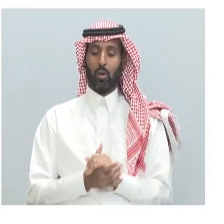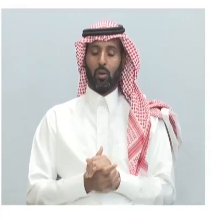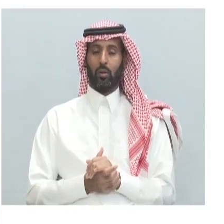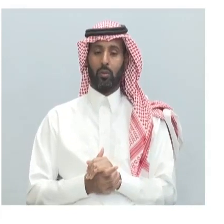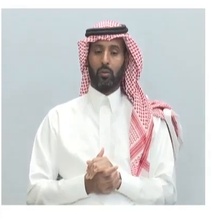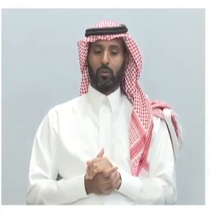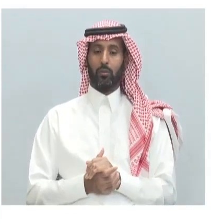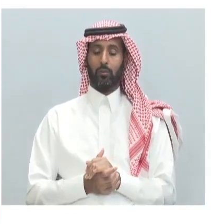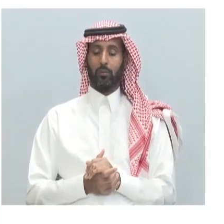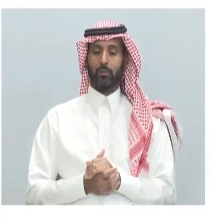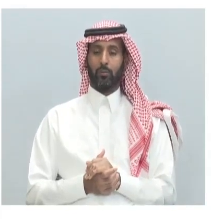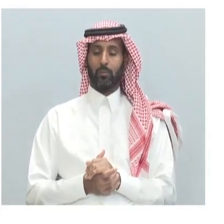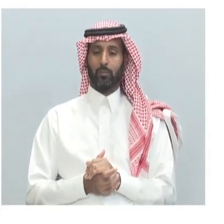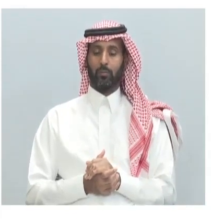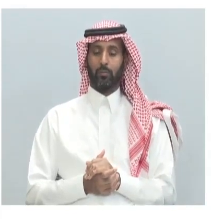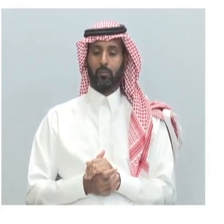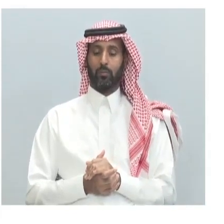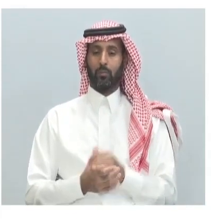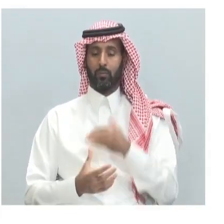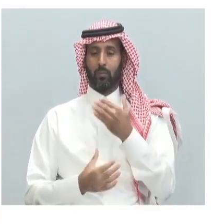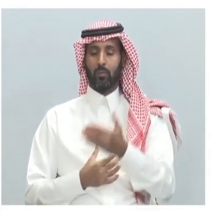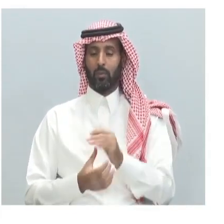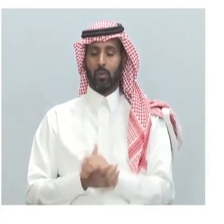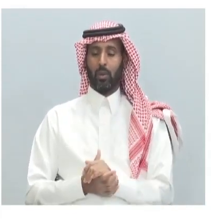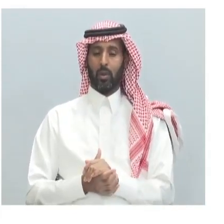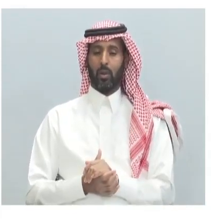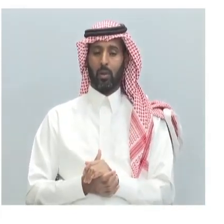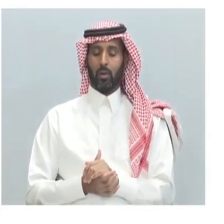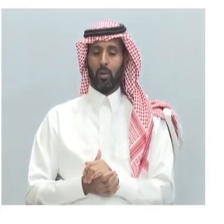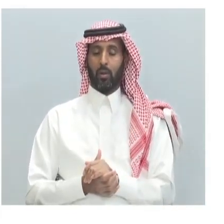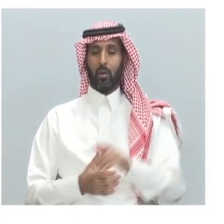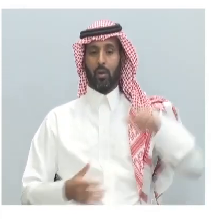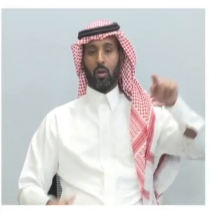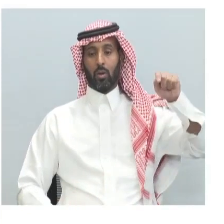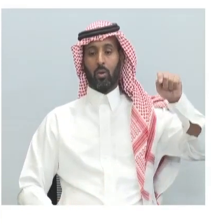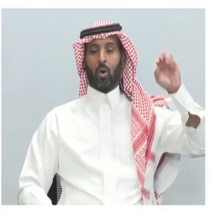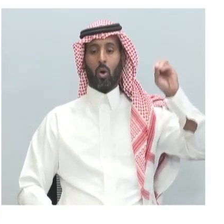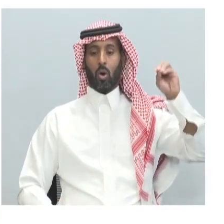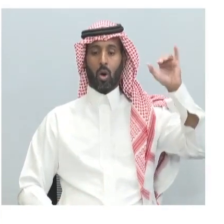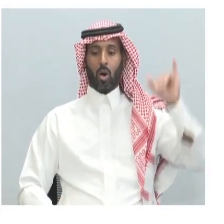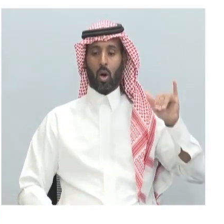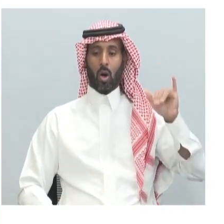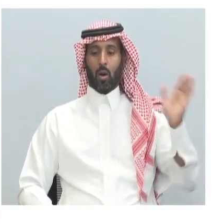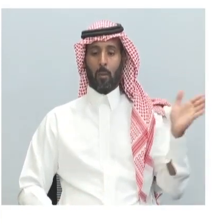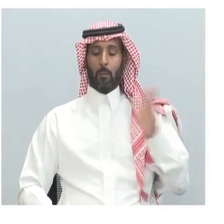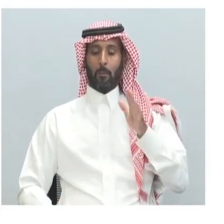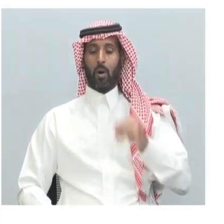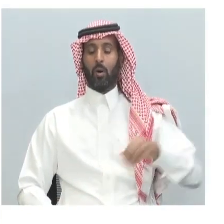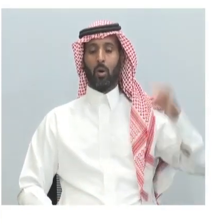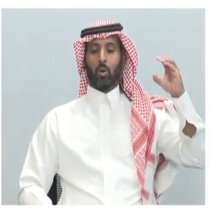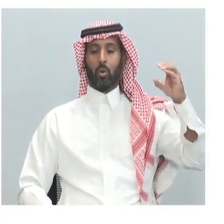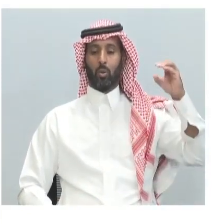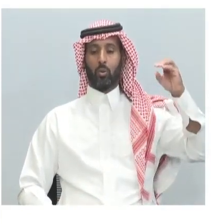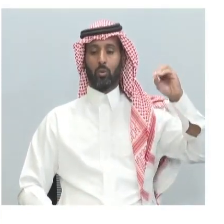the girls, they can play with. Okay, now we have this word, toy, we have coin,